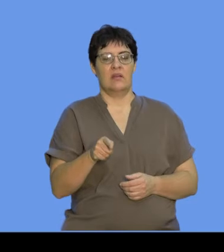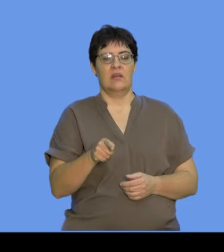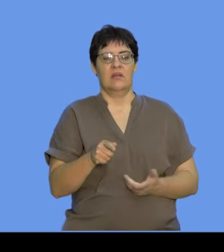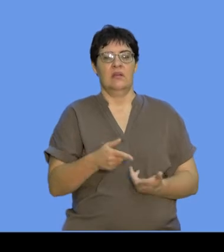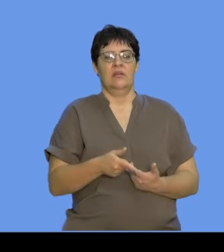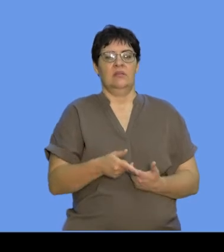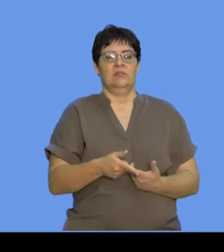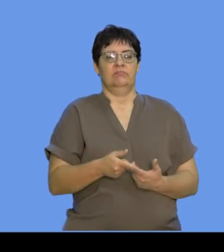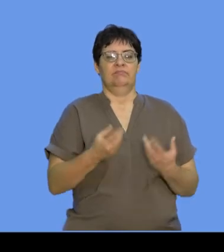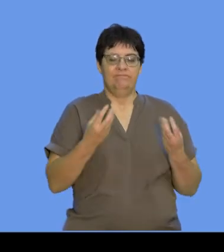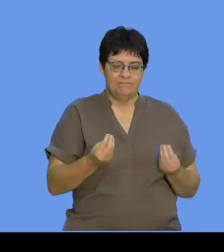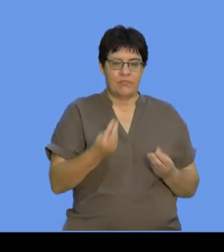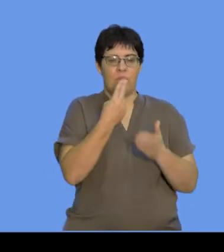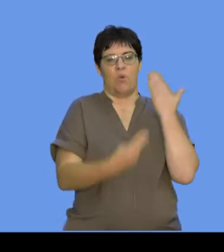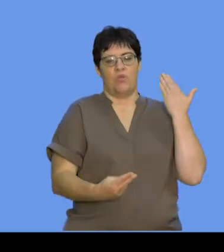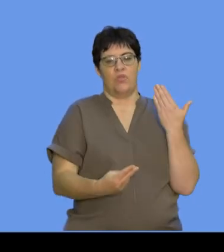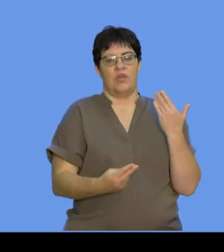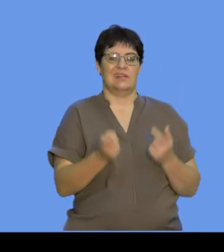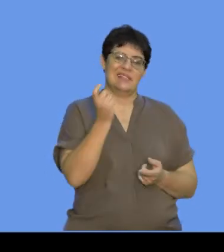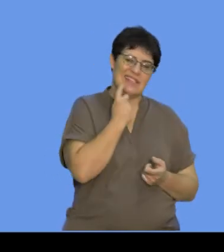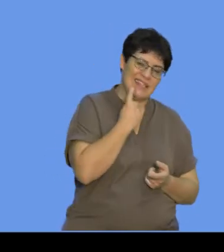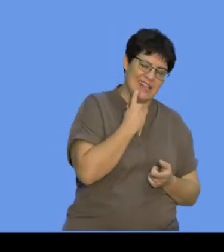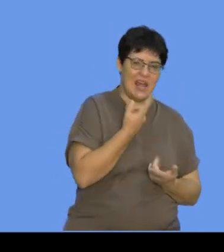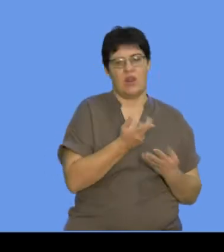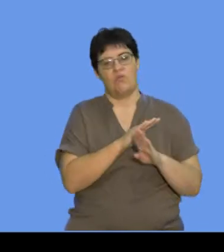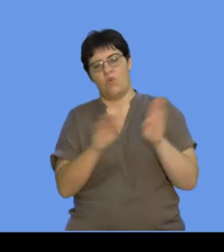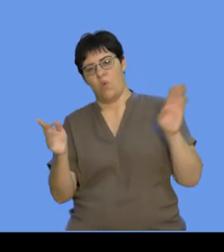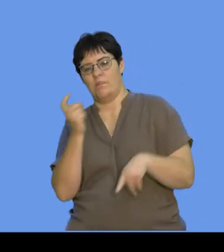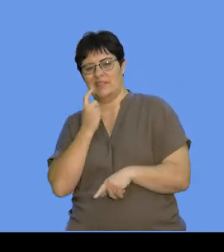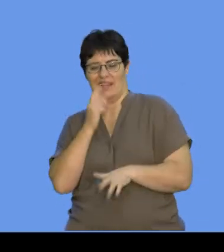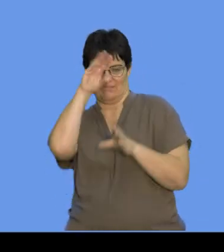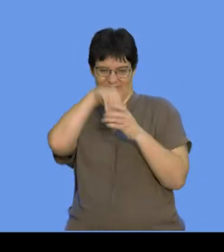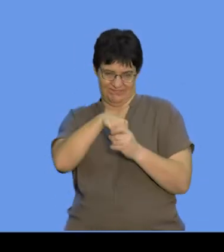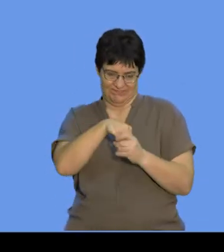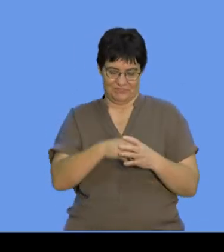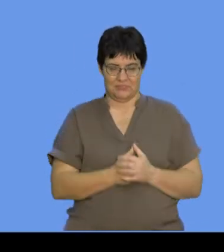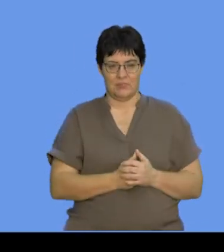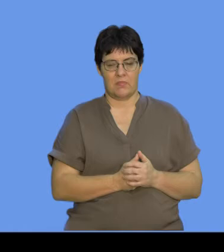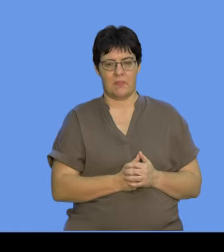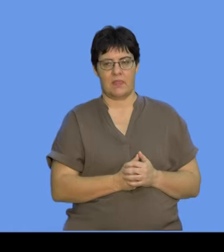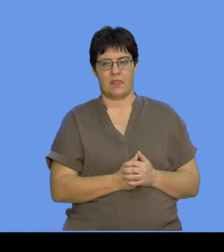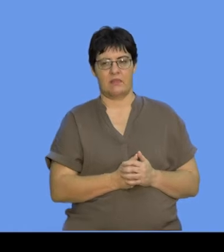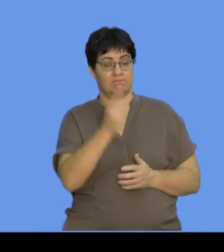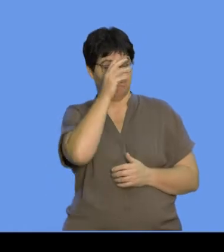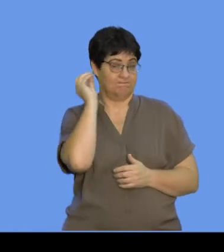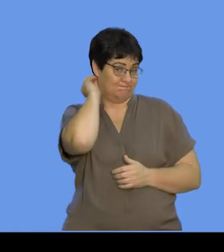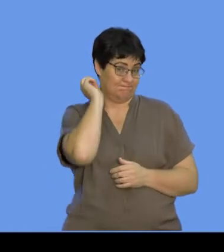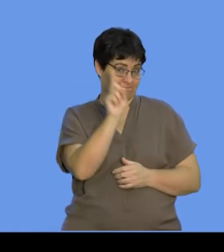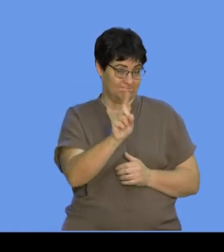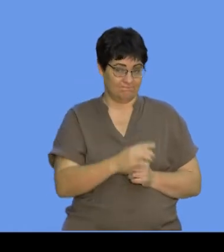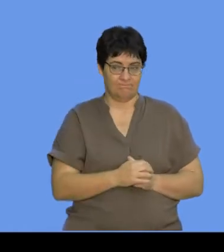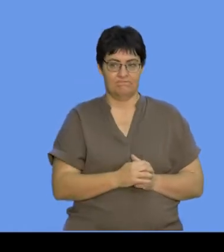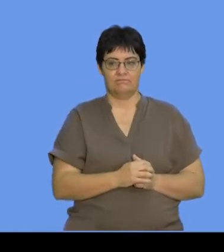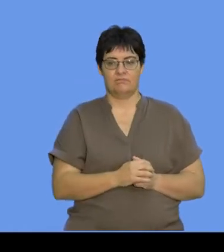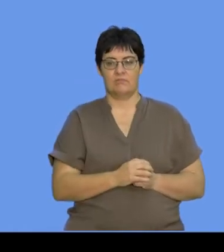actually a combination of metallic as well as non-metallic properties. Let's keep that in mind, right? Okay.